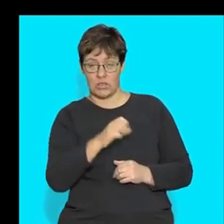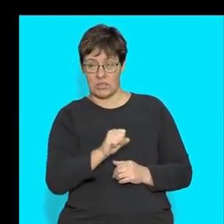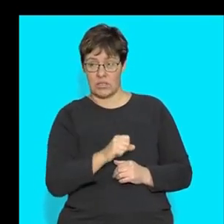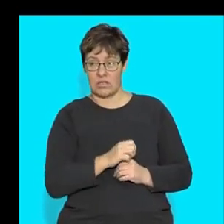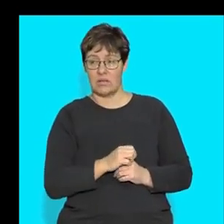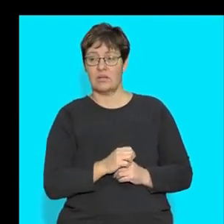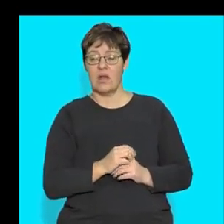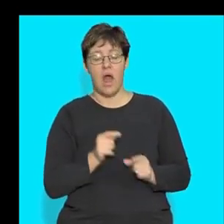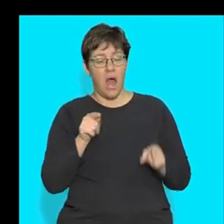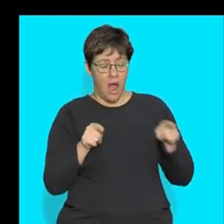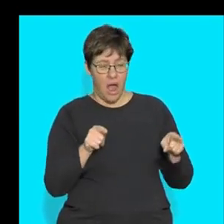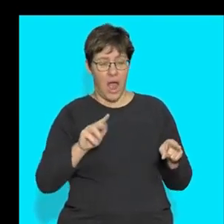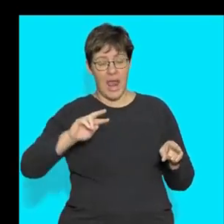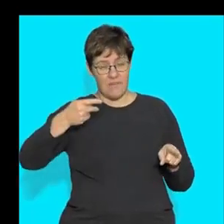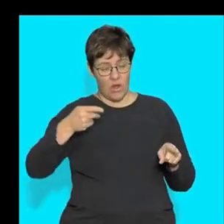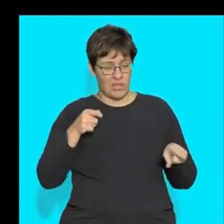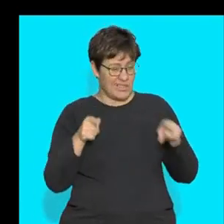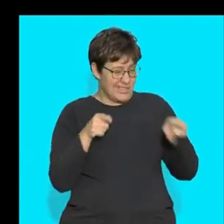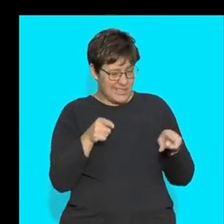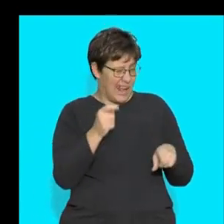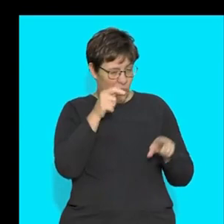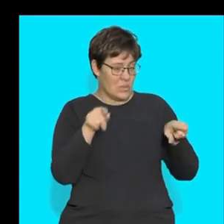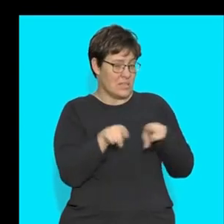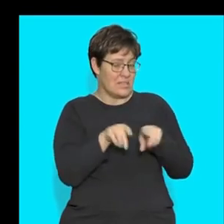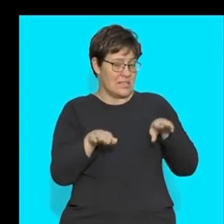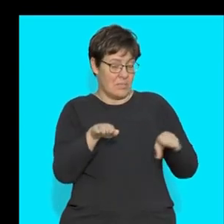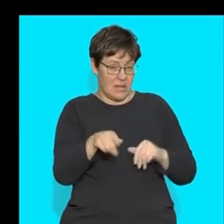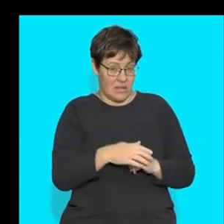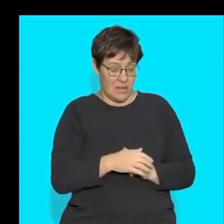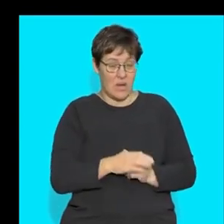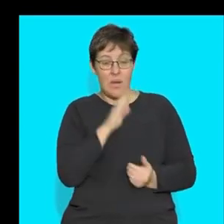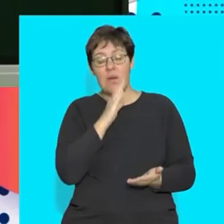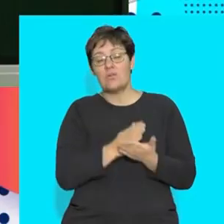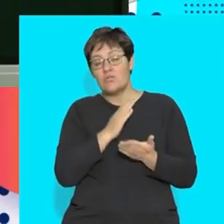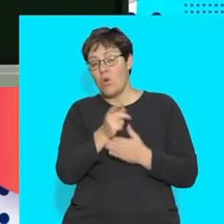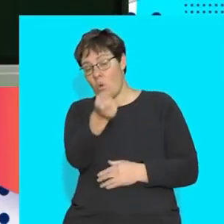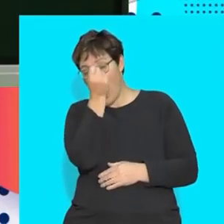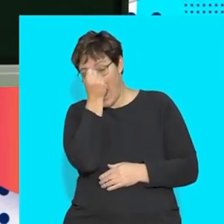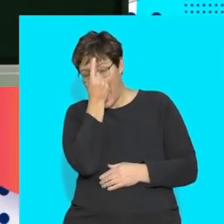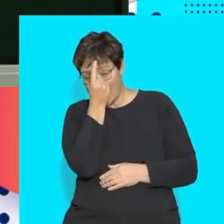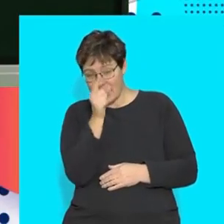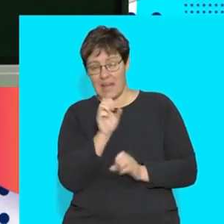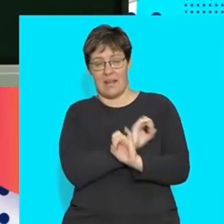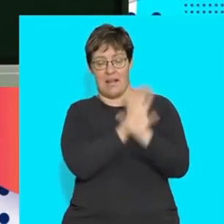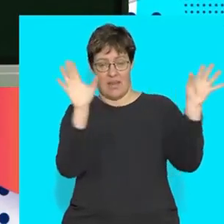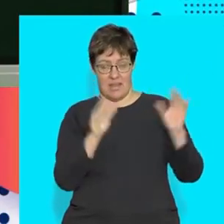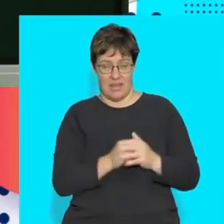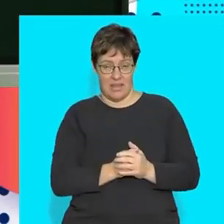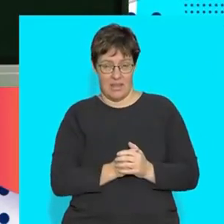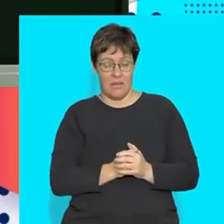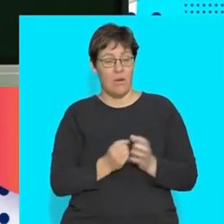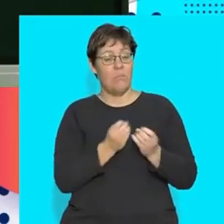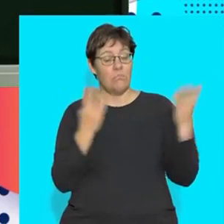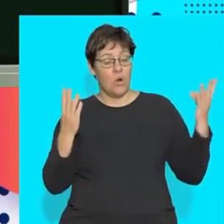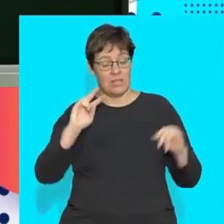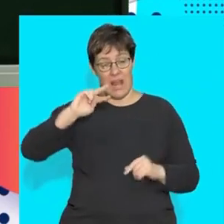is very close to the concept of inverses, and we need to make sure that we understand this, because